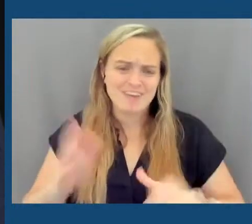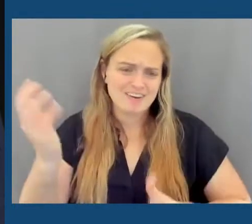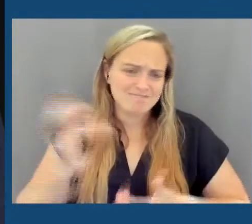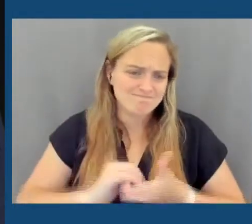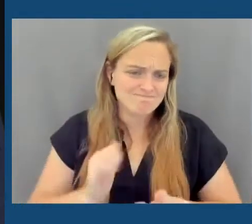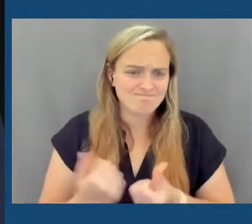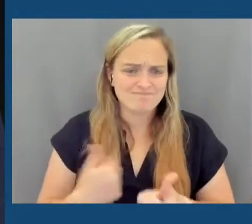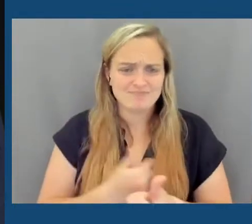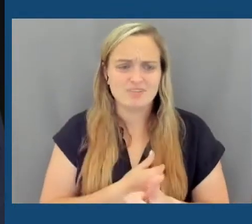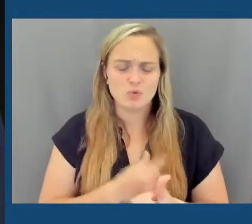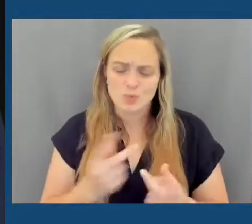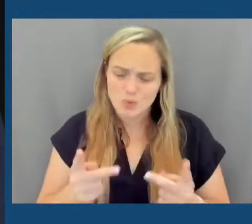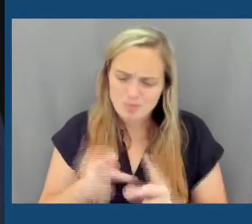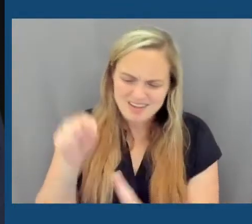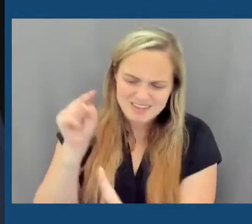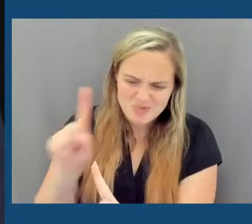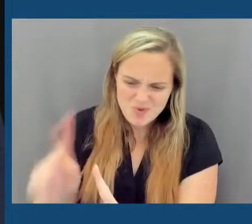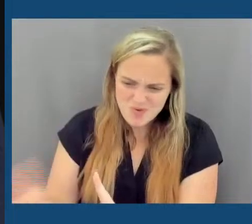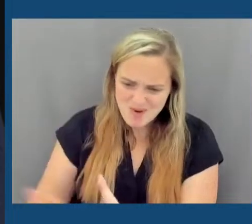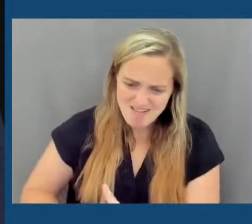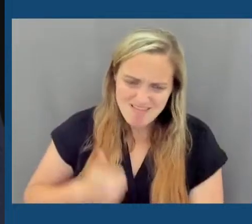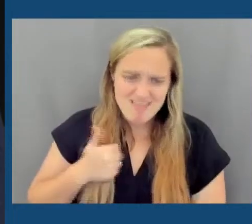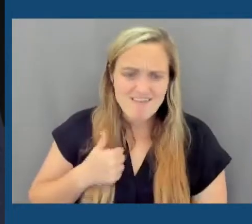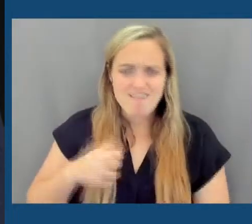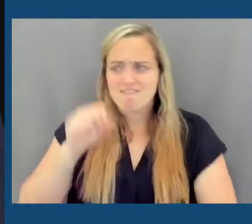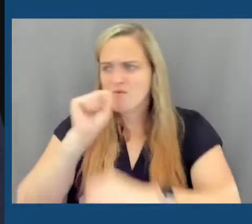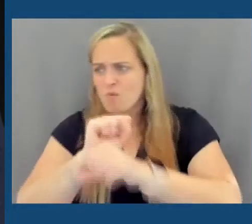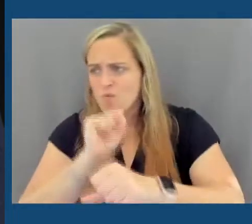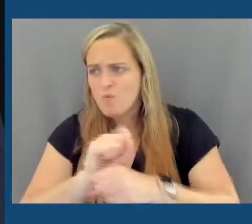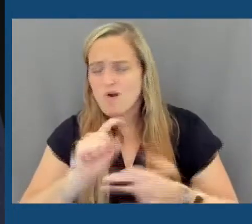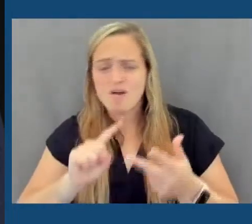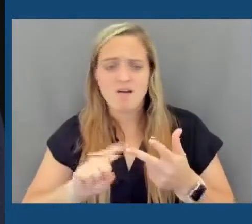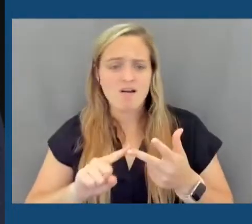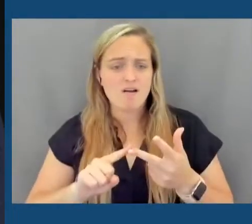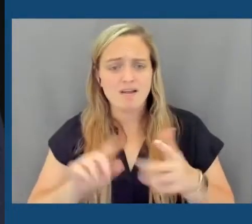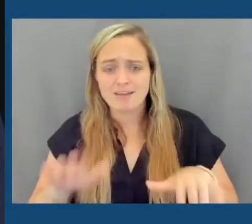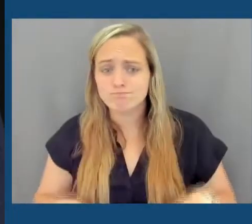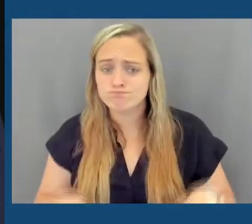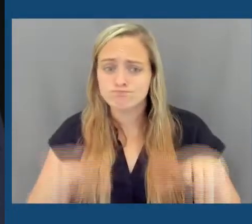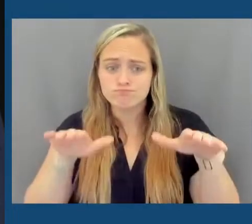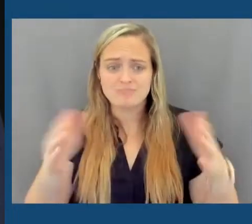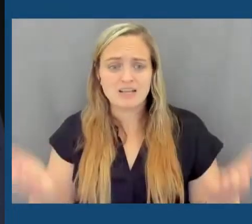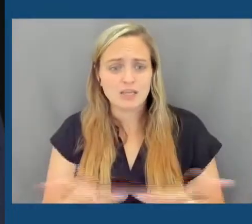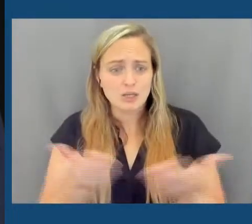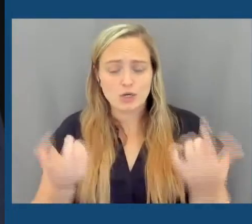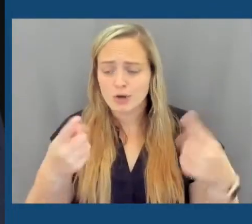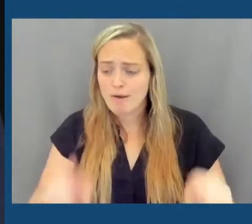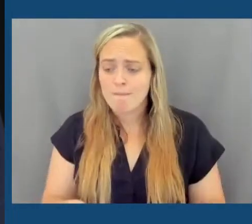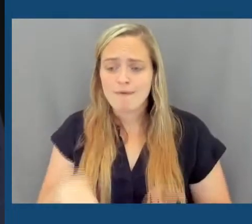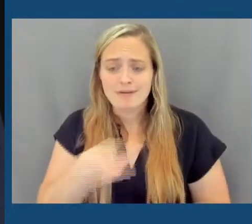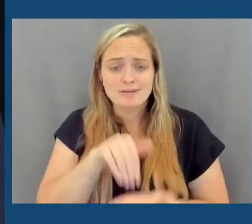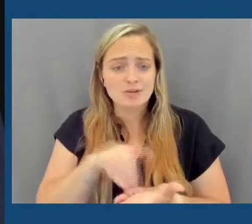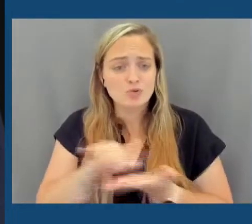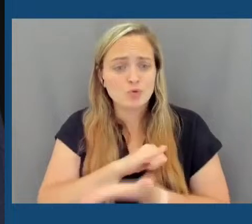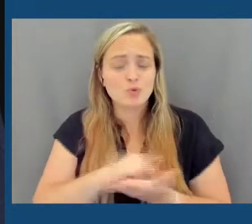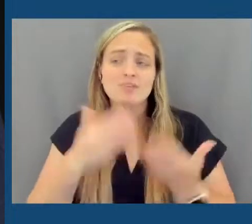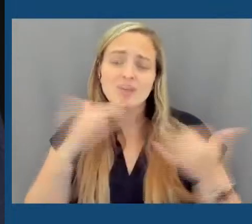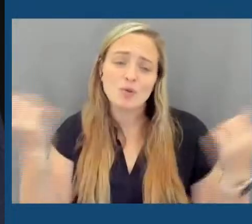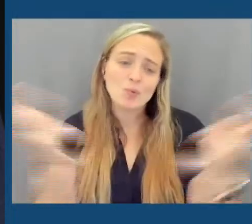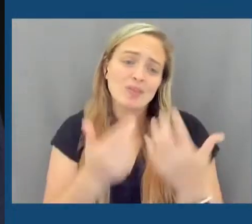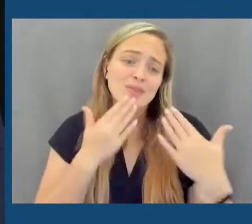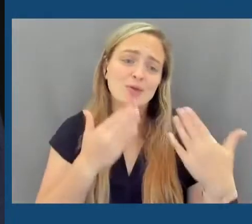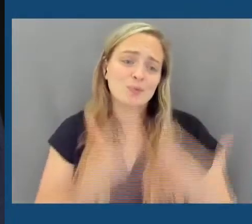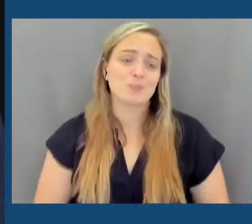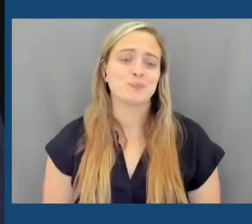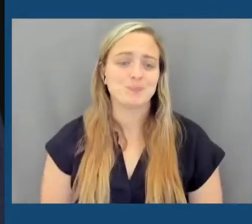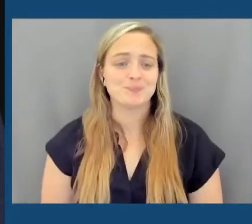are the place people want to live, work, and recreate. It's right here going on in Central New York. So thank you, everybody. Thank you.